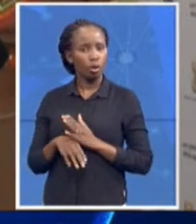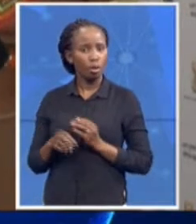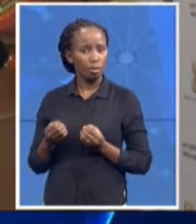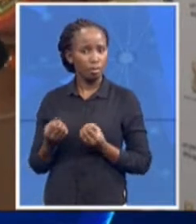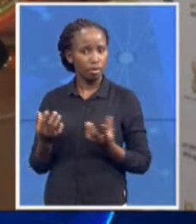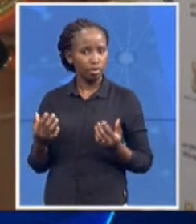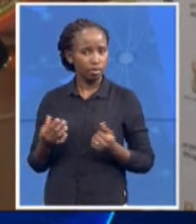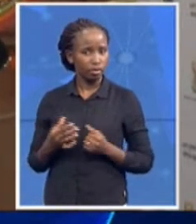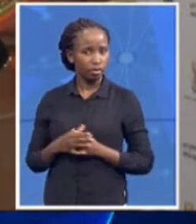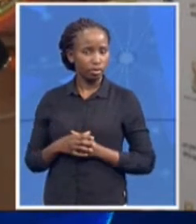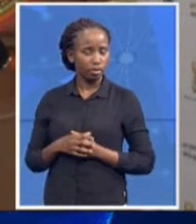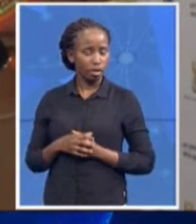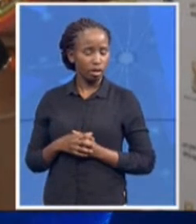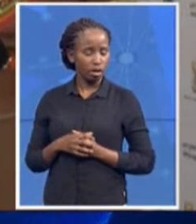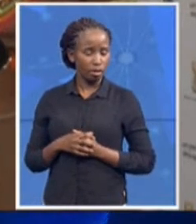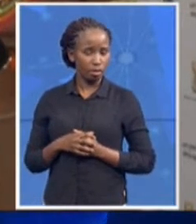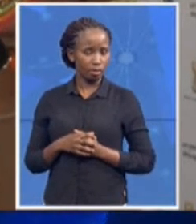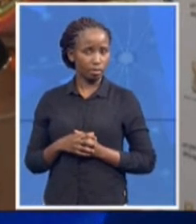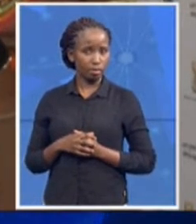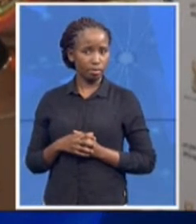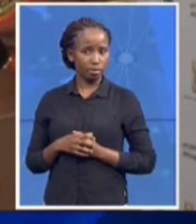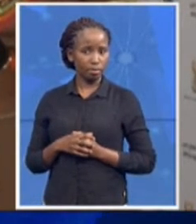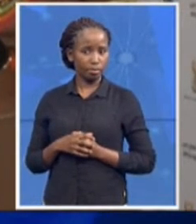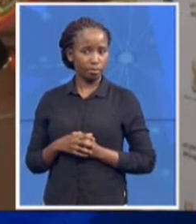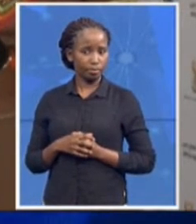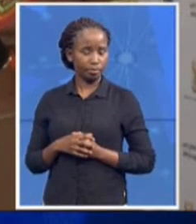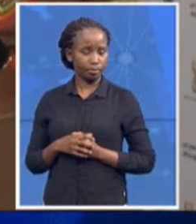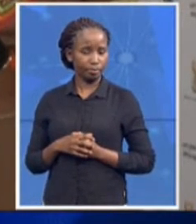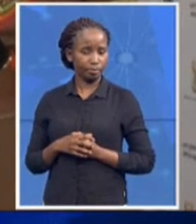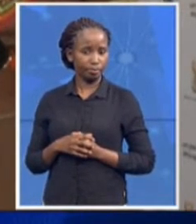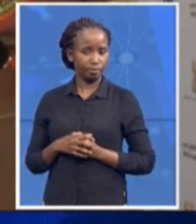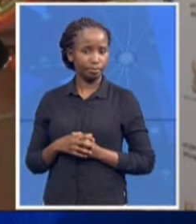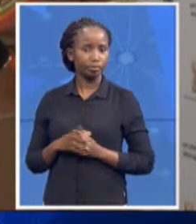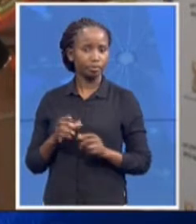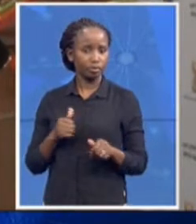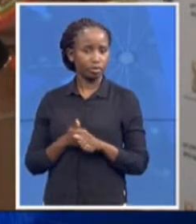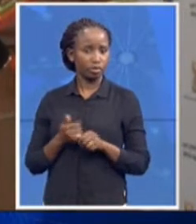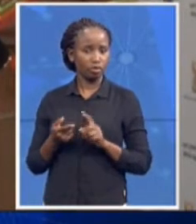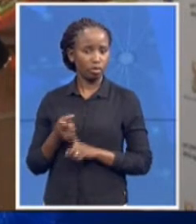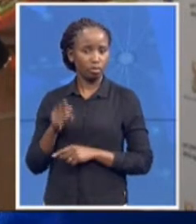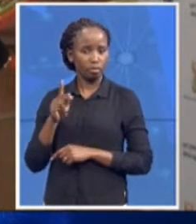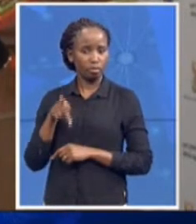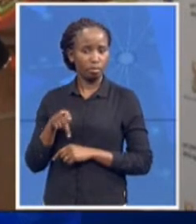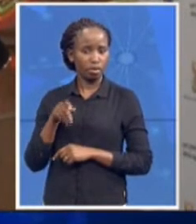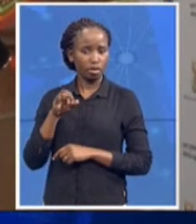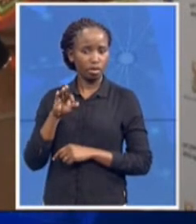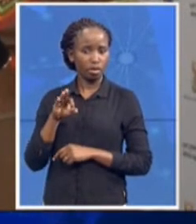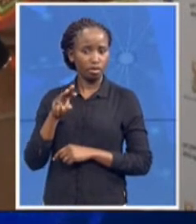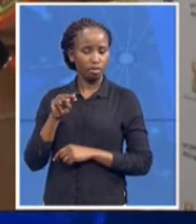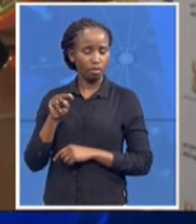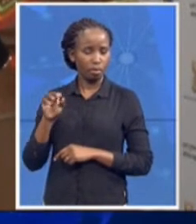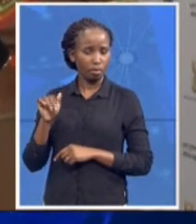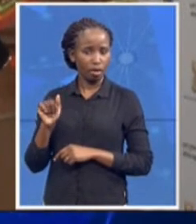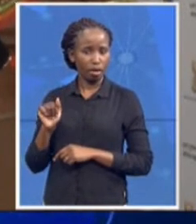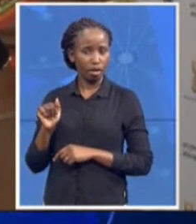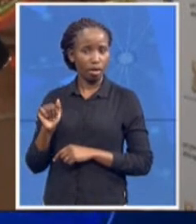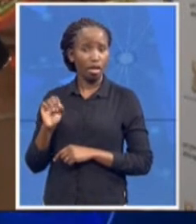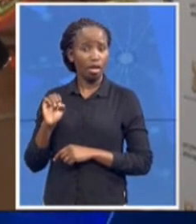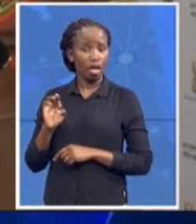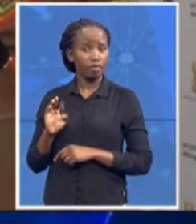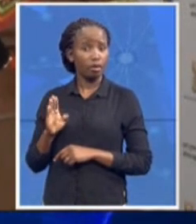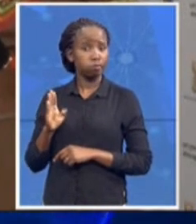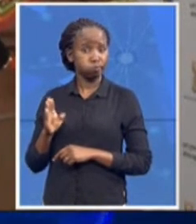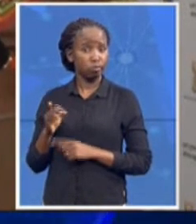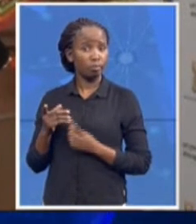Act and the PFMA? And then how much of this money, if any of it, is earmarked for recovery from